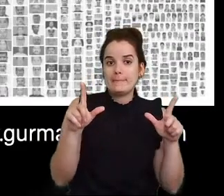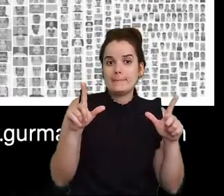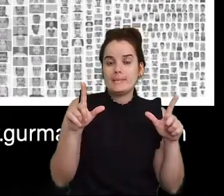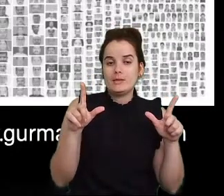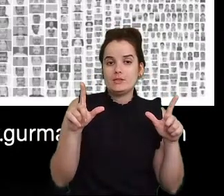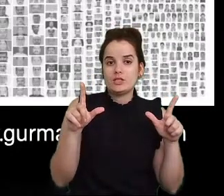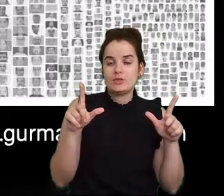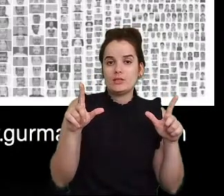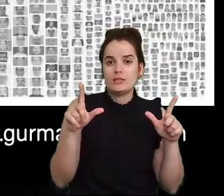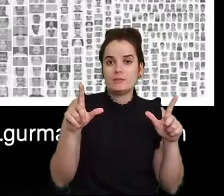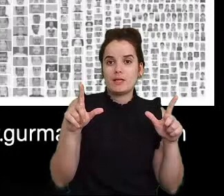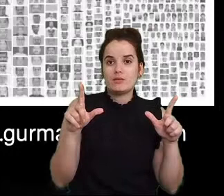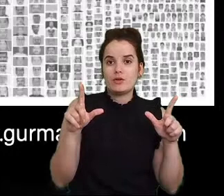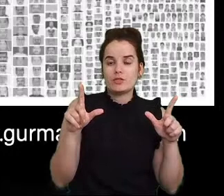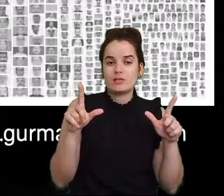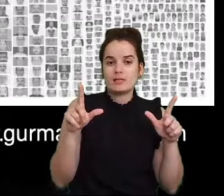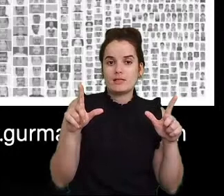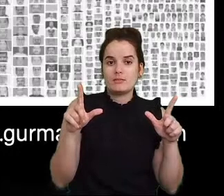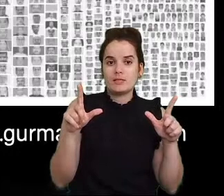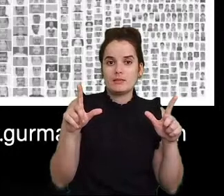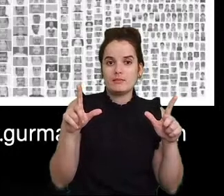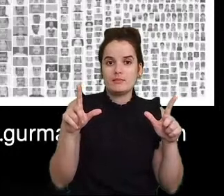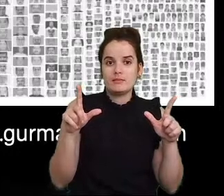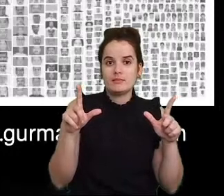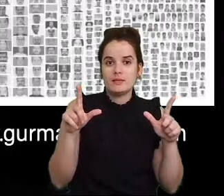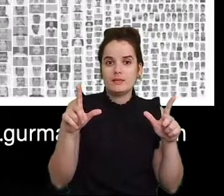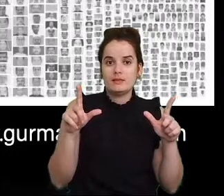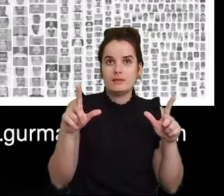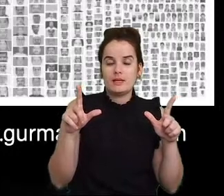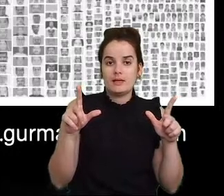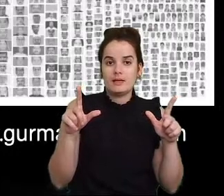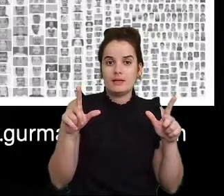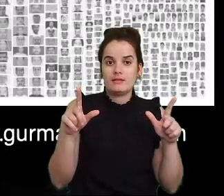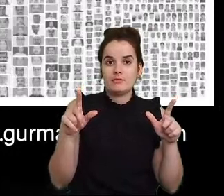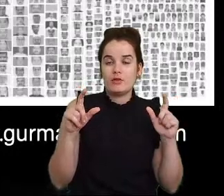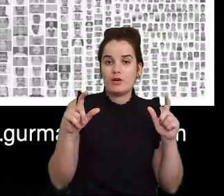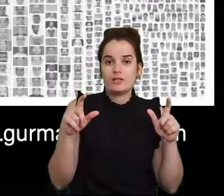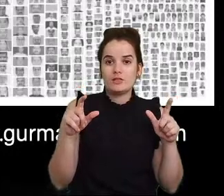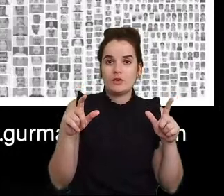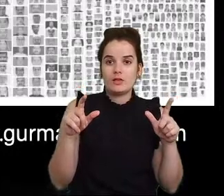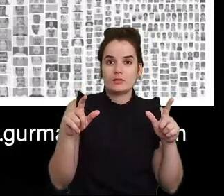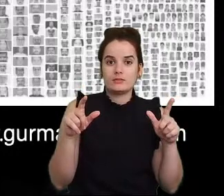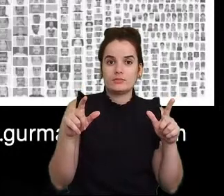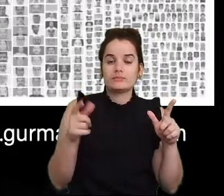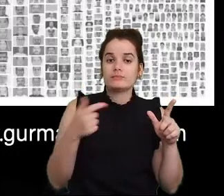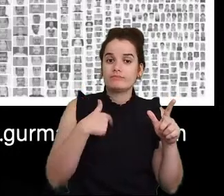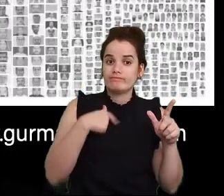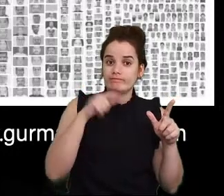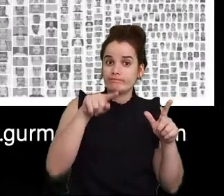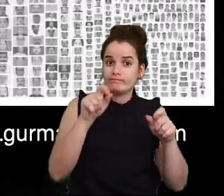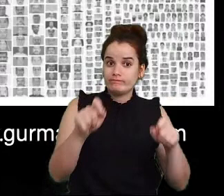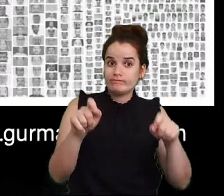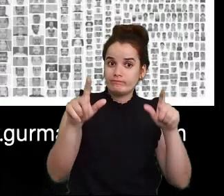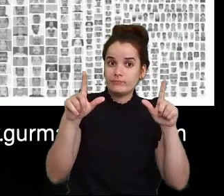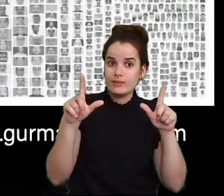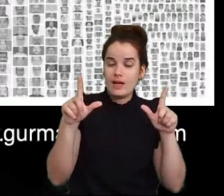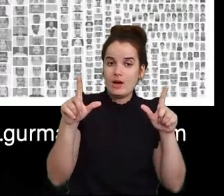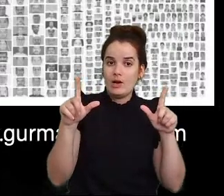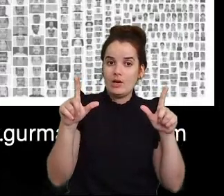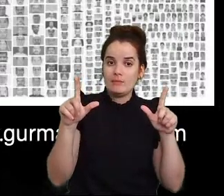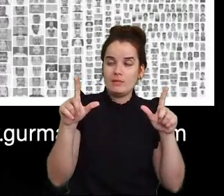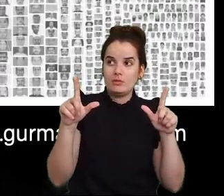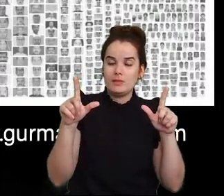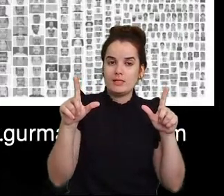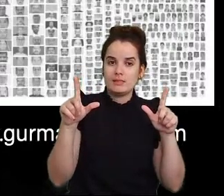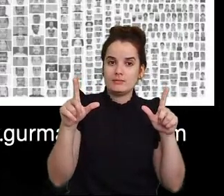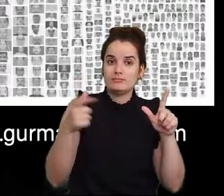be, again, things that I have decided are the most relevant for the reader, and using annotations and text, creating a static